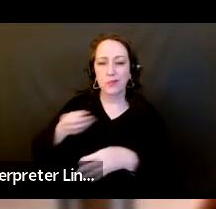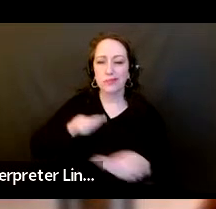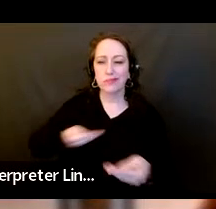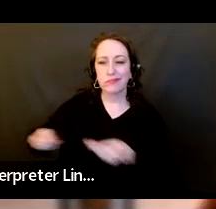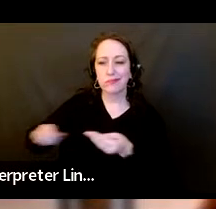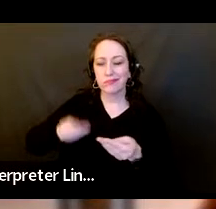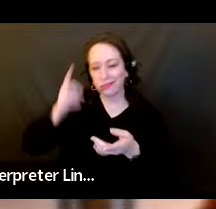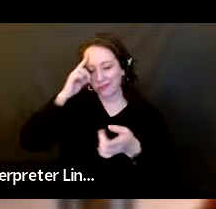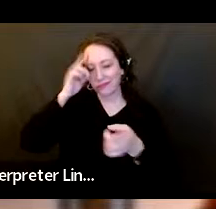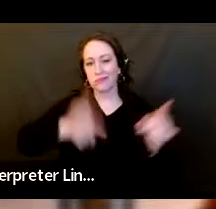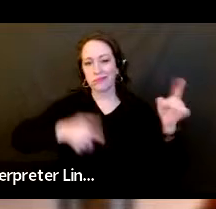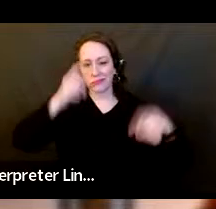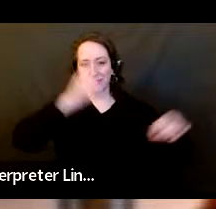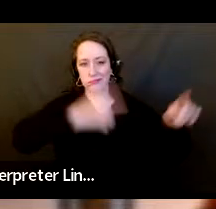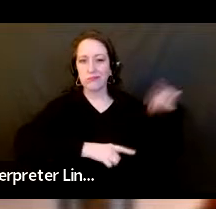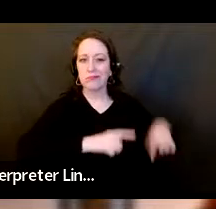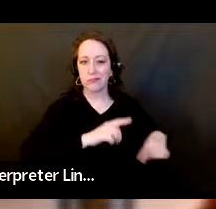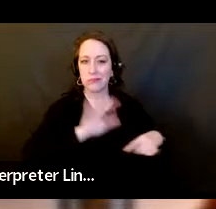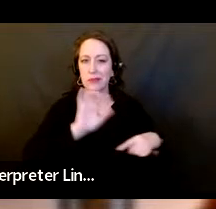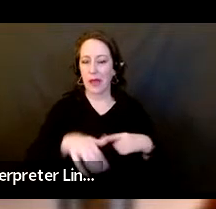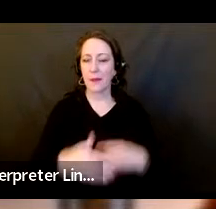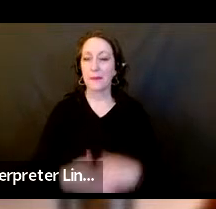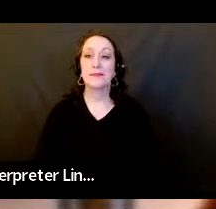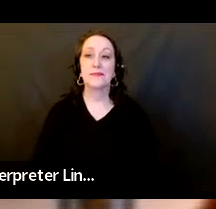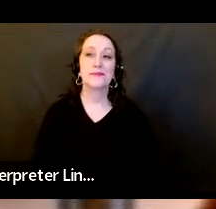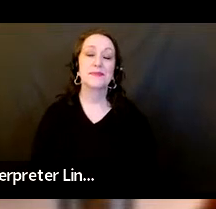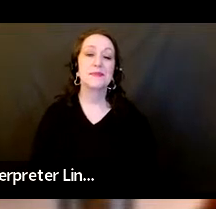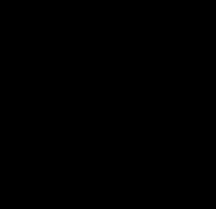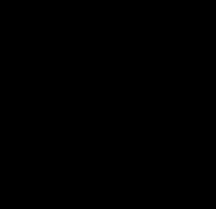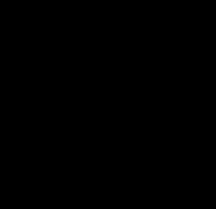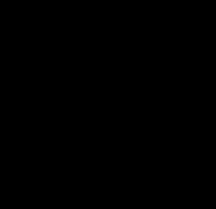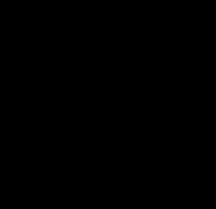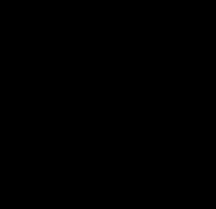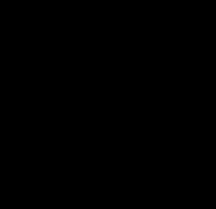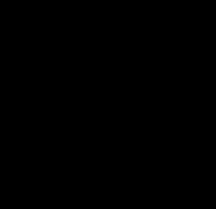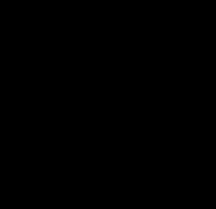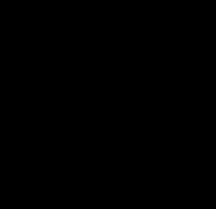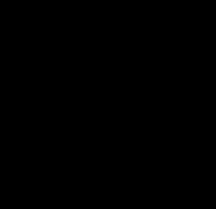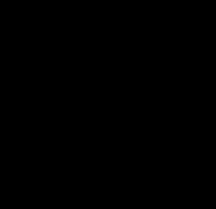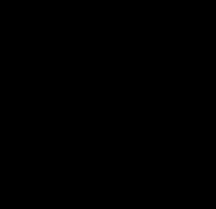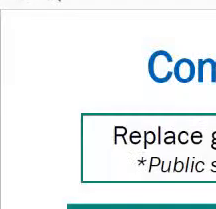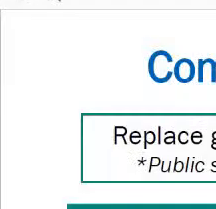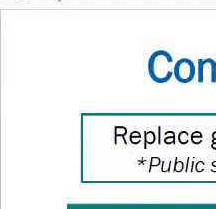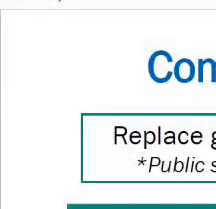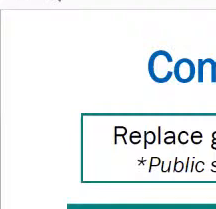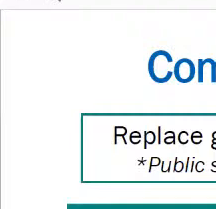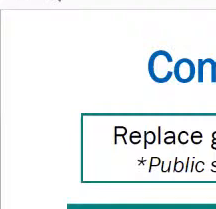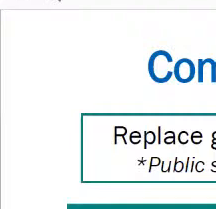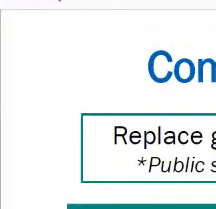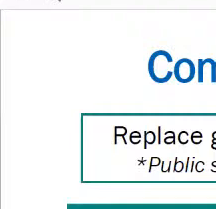seeking consensus on this item. So I'm going to share my screen.